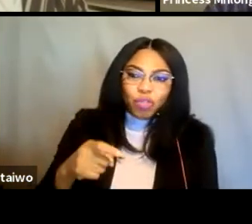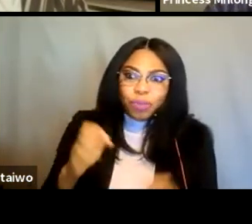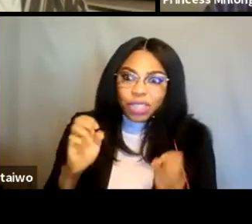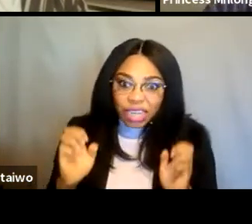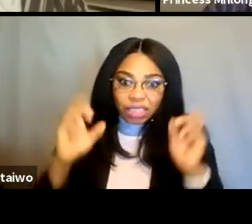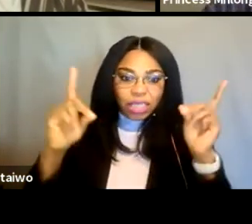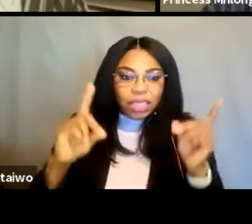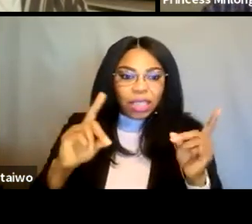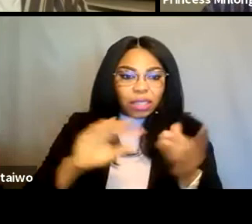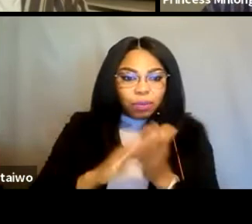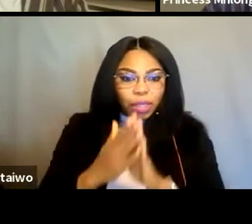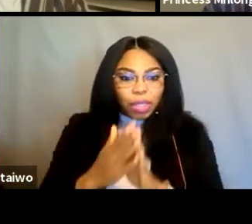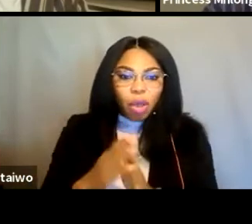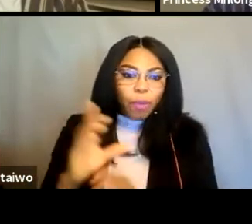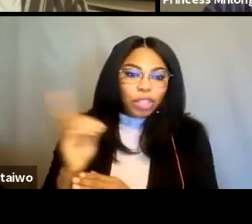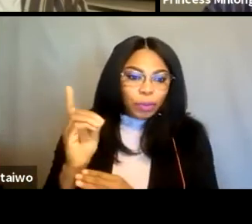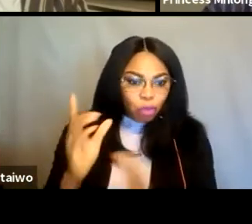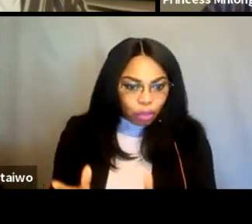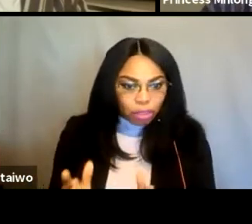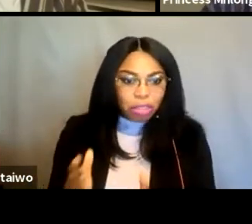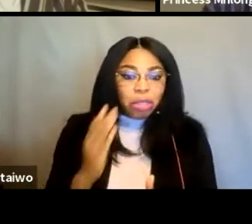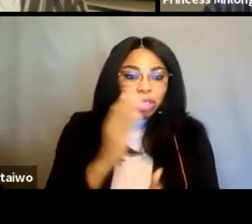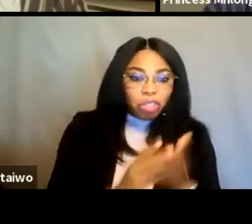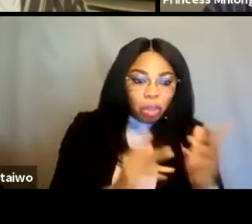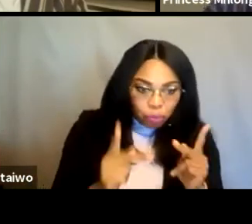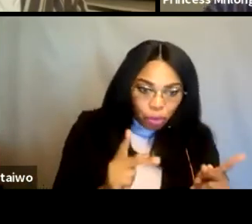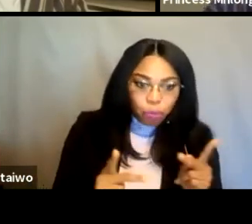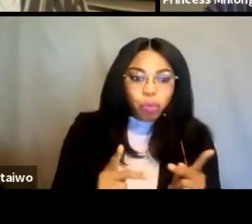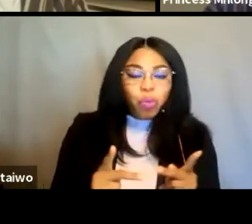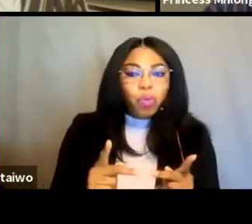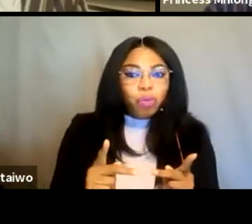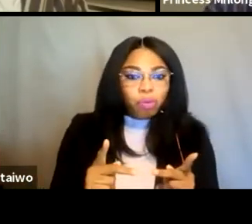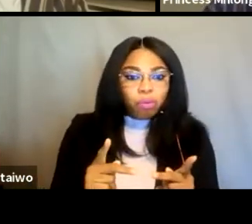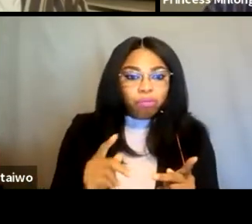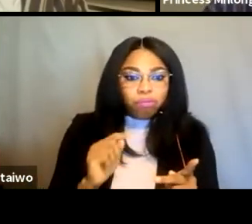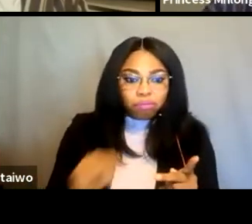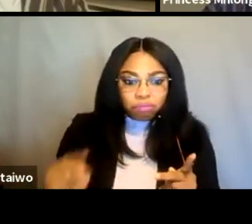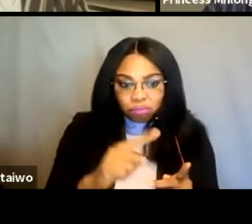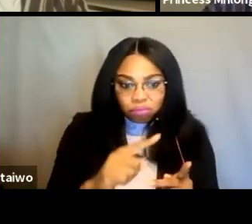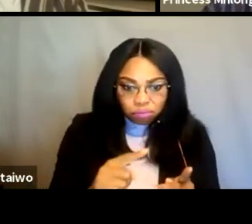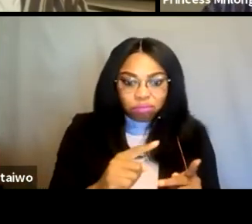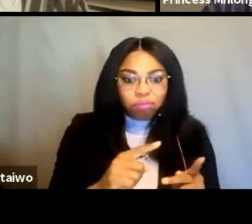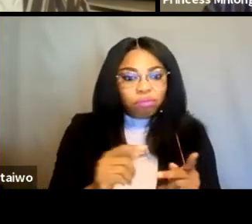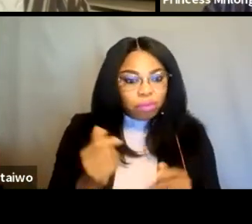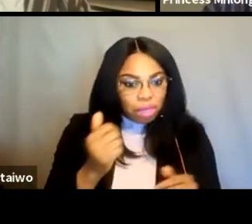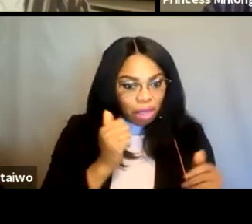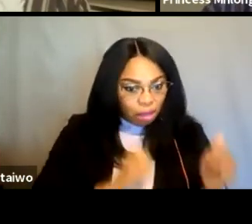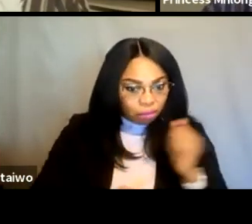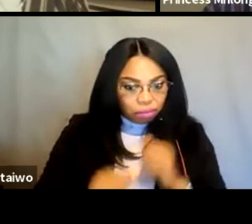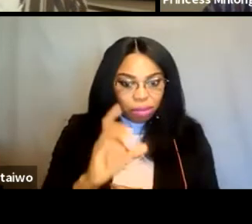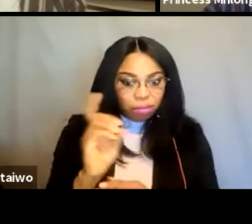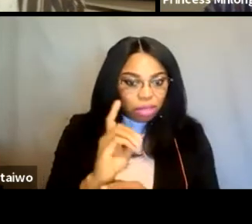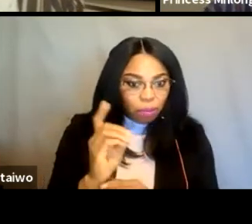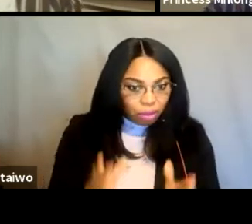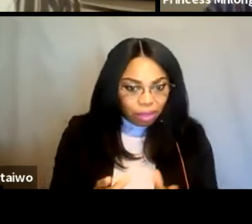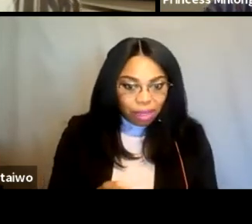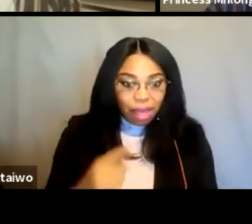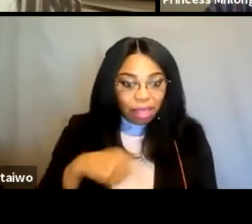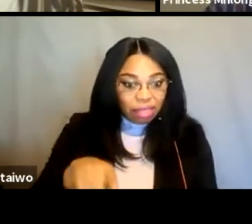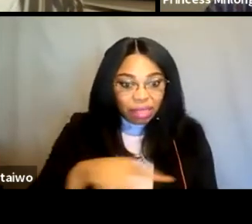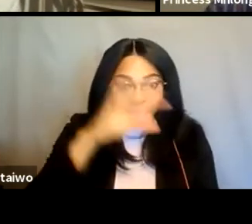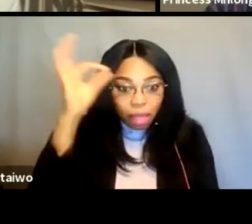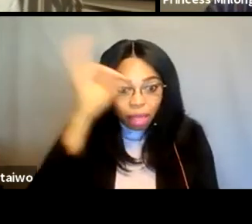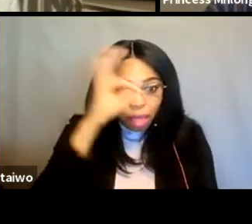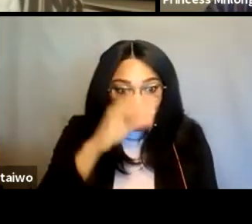people that are in the position of drama, that act in the position of dramaturg, and they don't even know that they